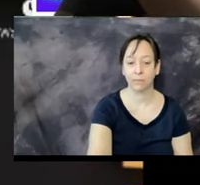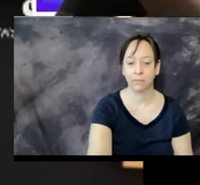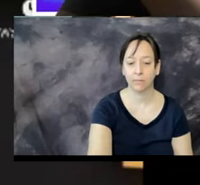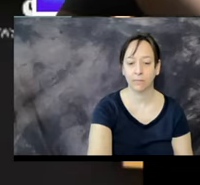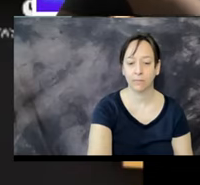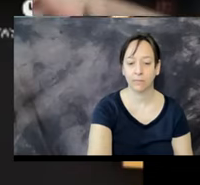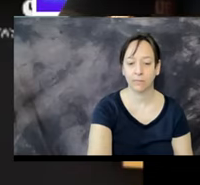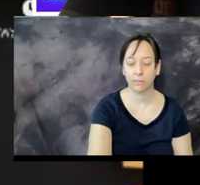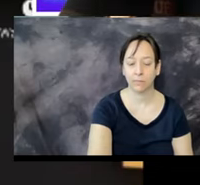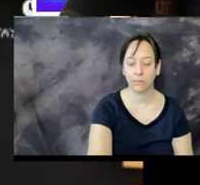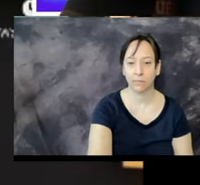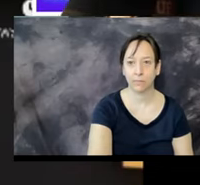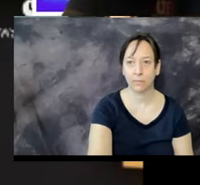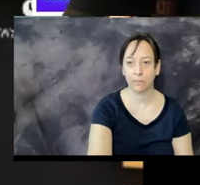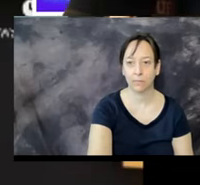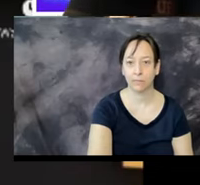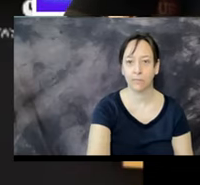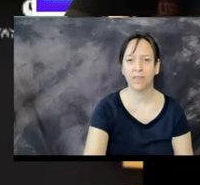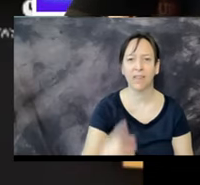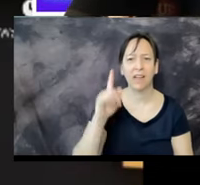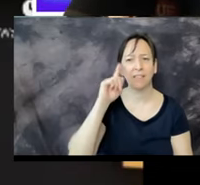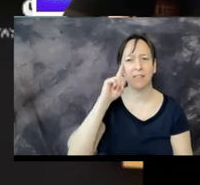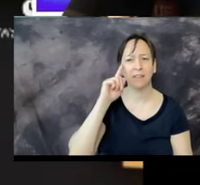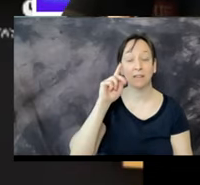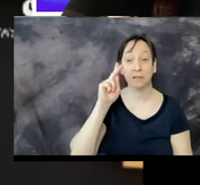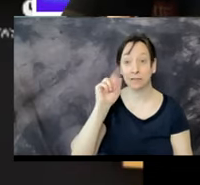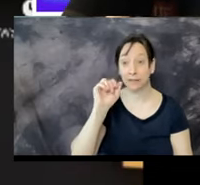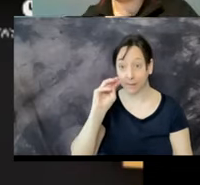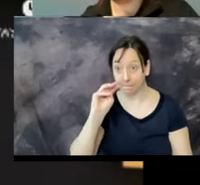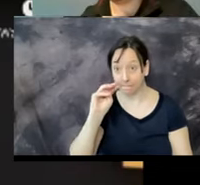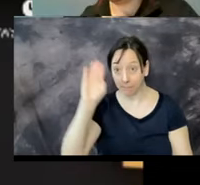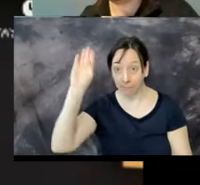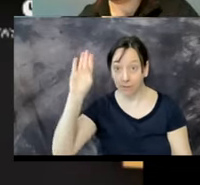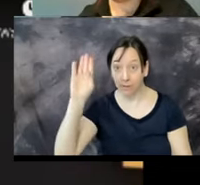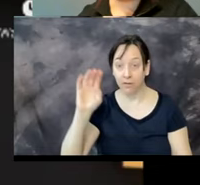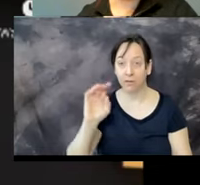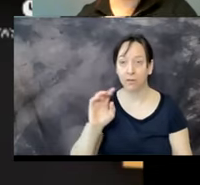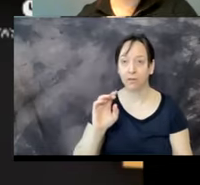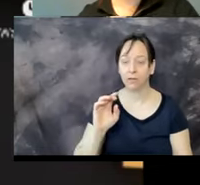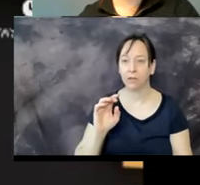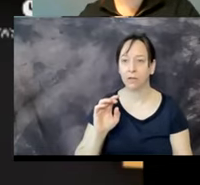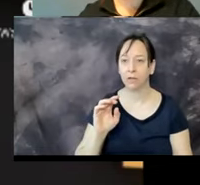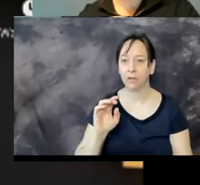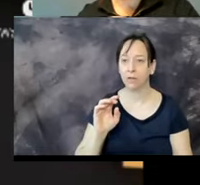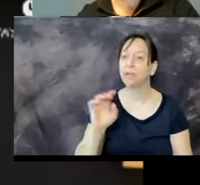Looks like it, maybe Kim's got a hand up. Am I right, Brian? Yeah, Kim is still up, I think.